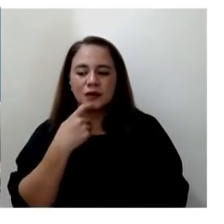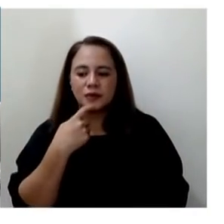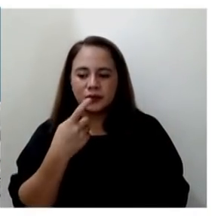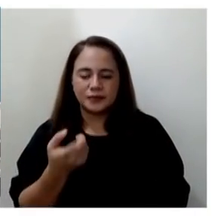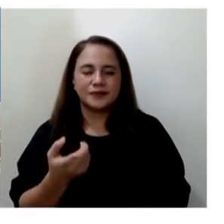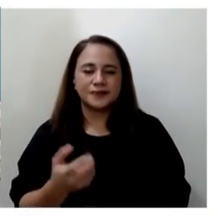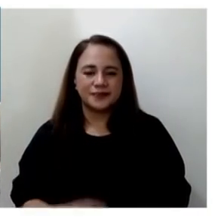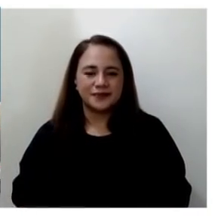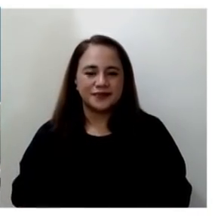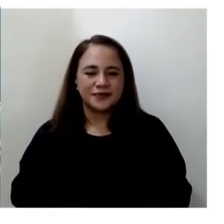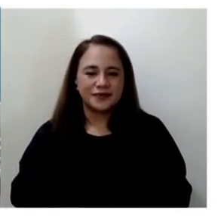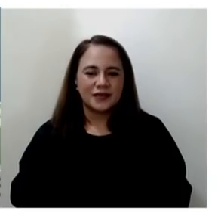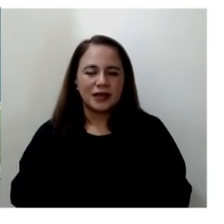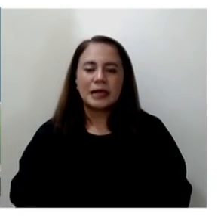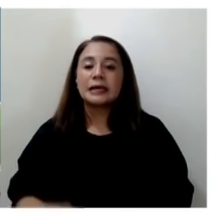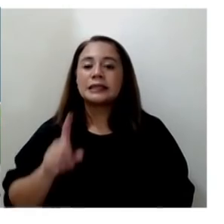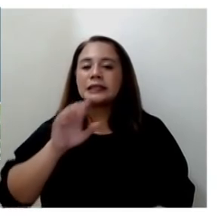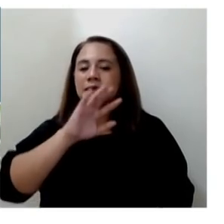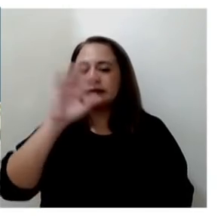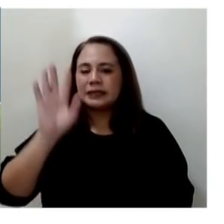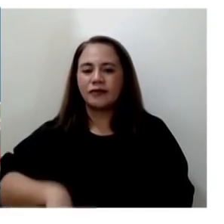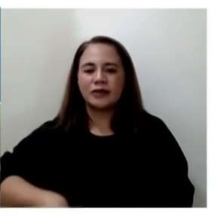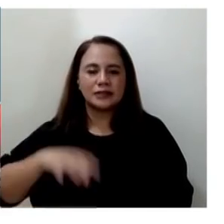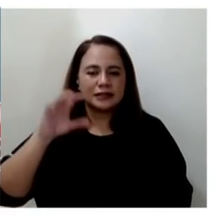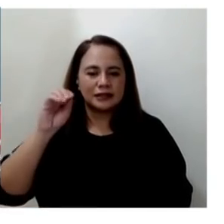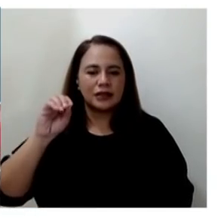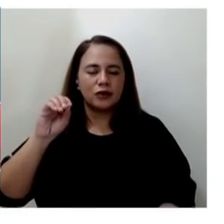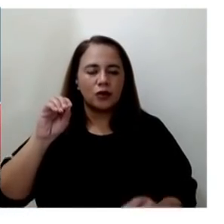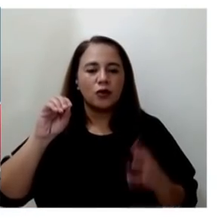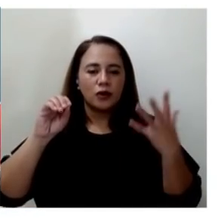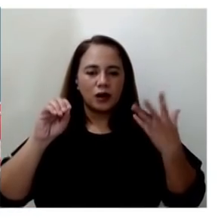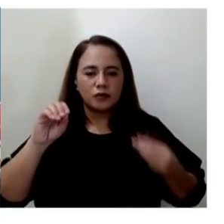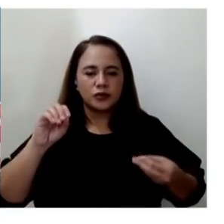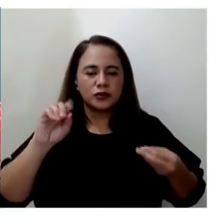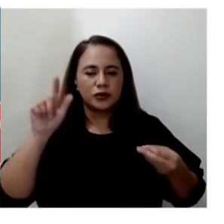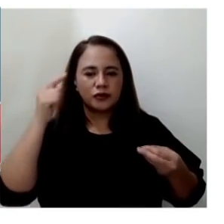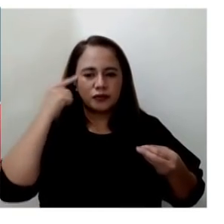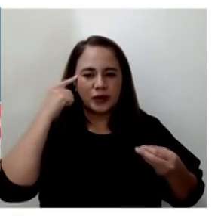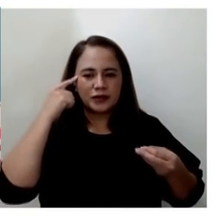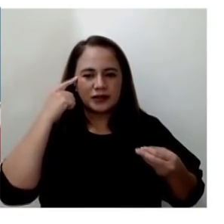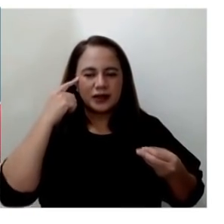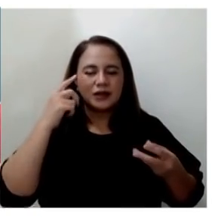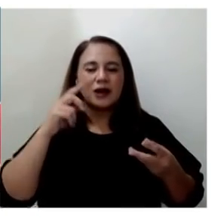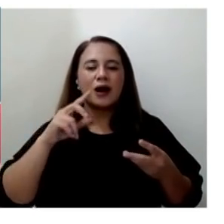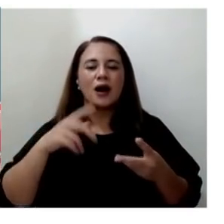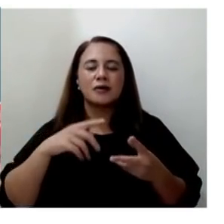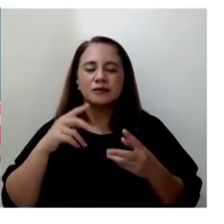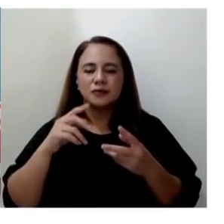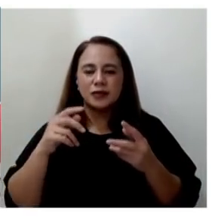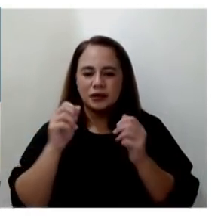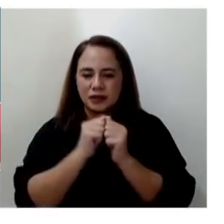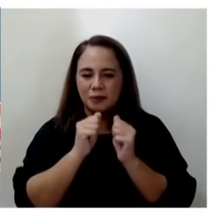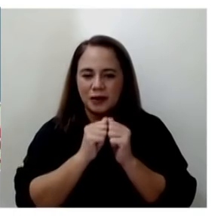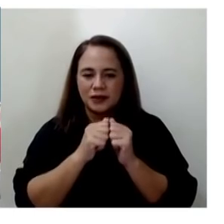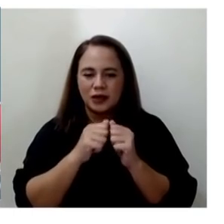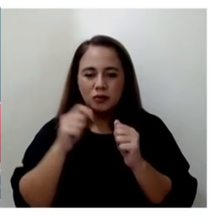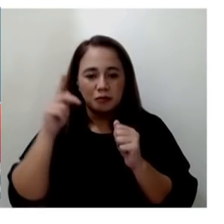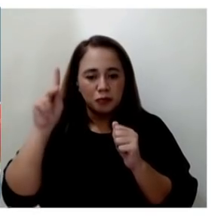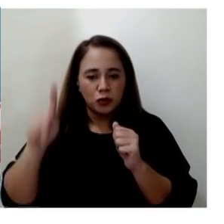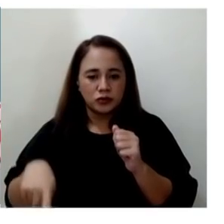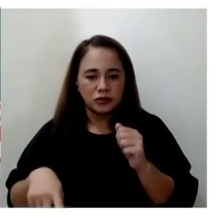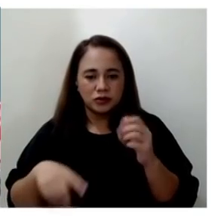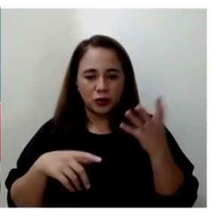that there can never be zero corruption in government. You said kakambal na ng tao ang korupsyon. But isn't it